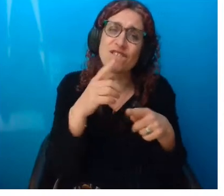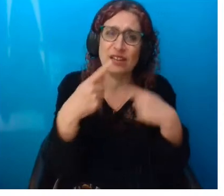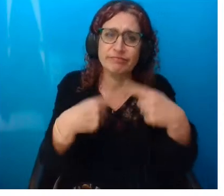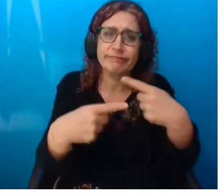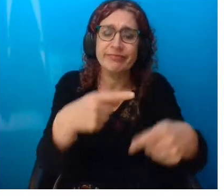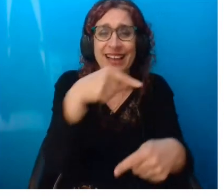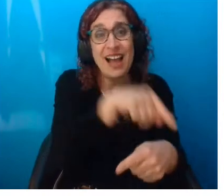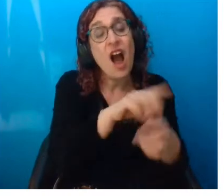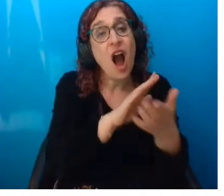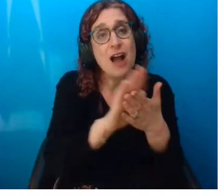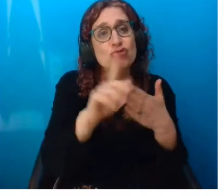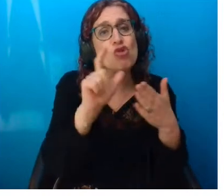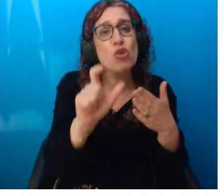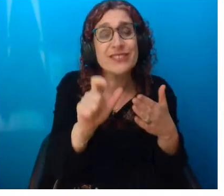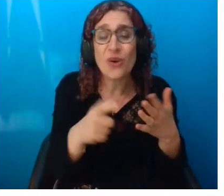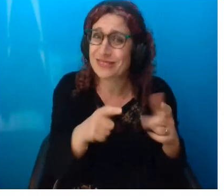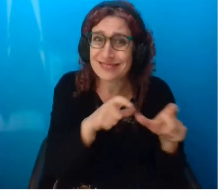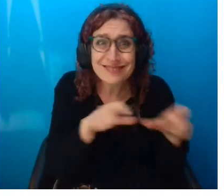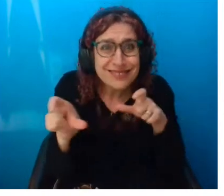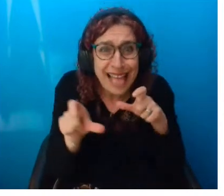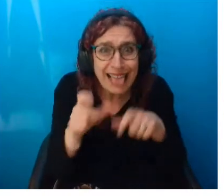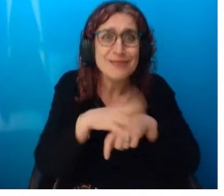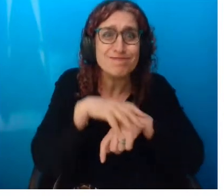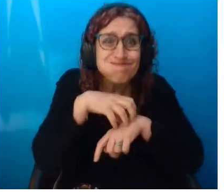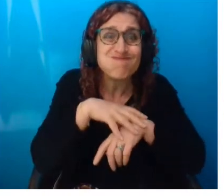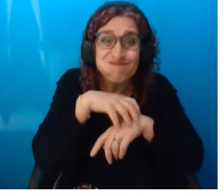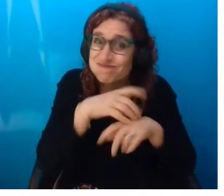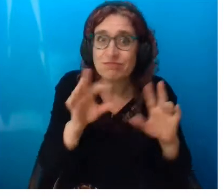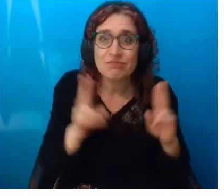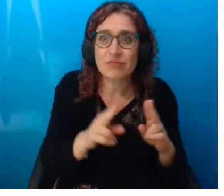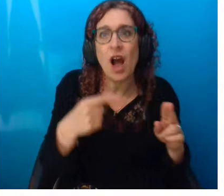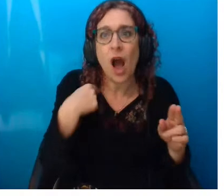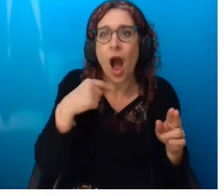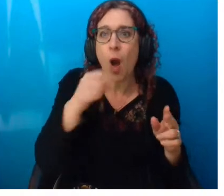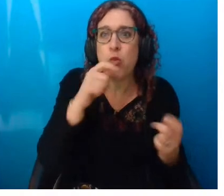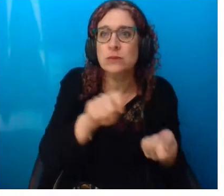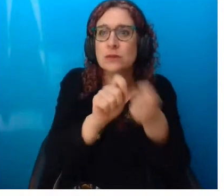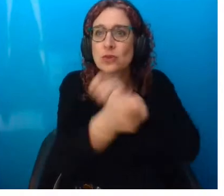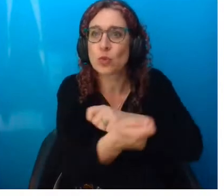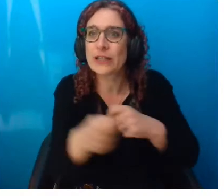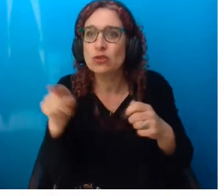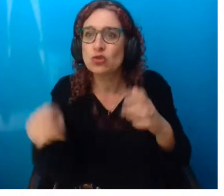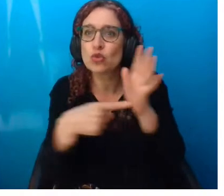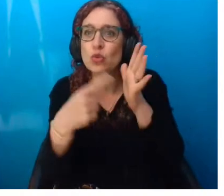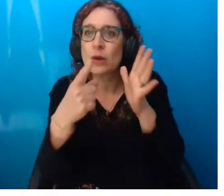will generally switch to tacrolimus ointment. Next slide.